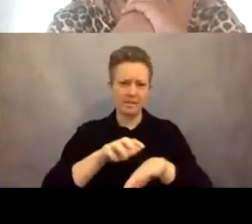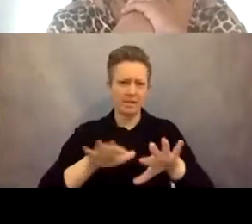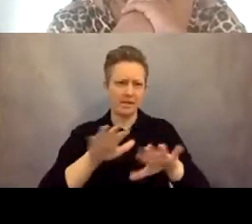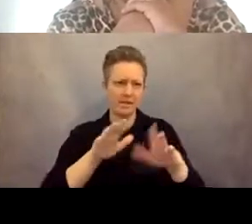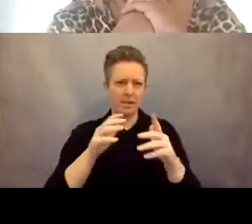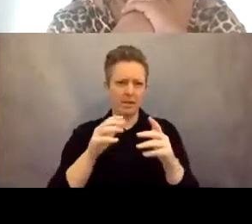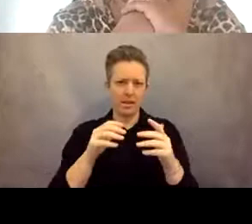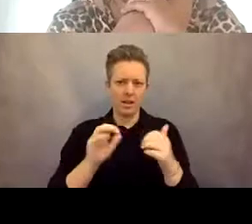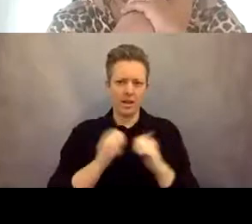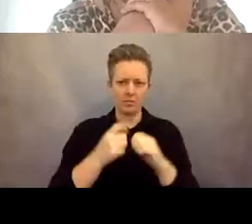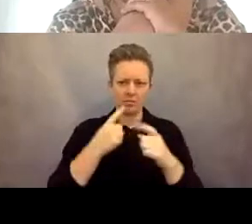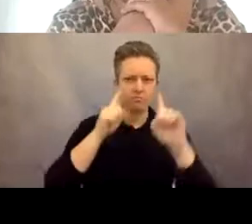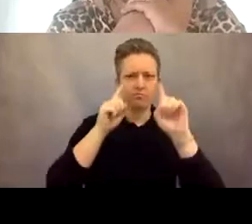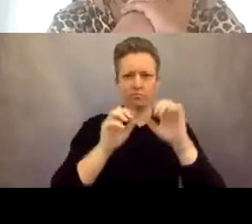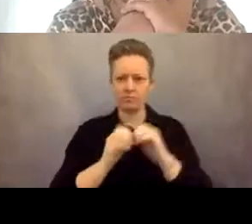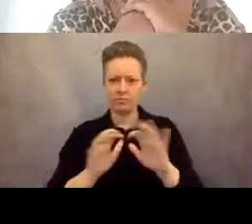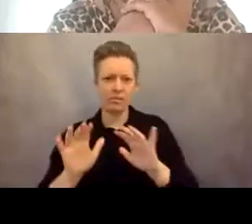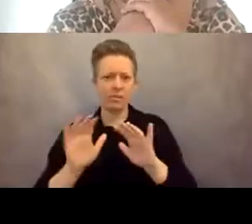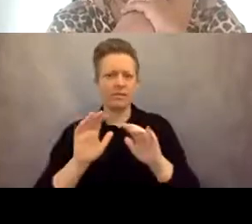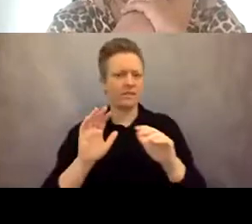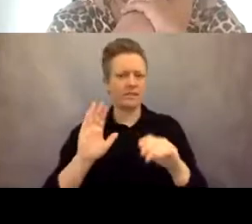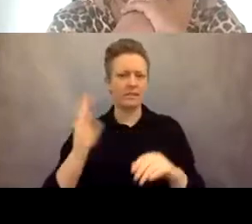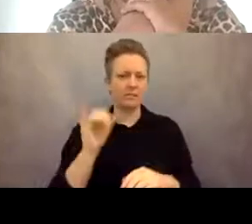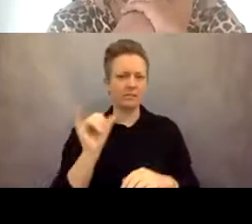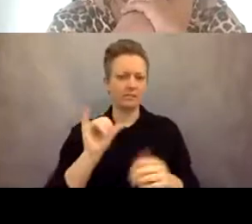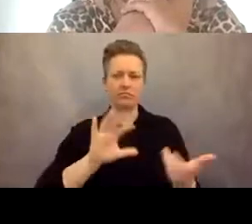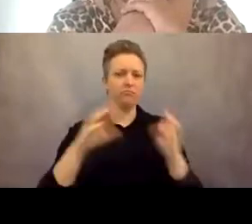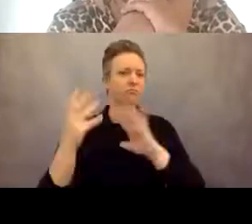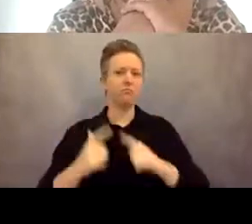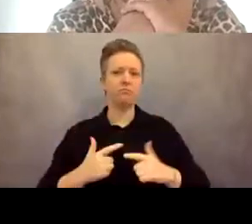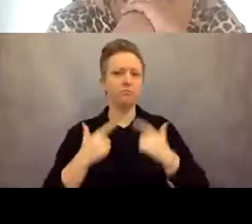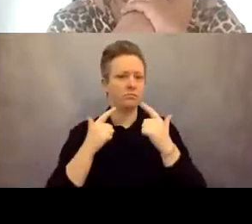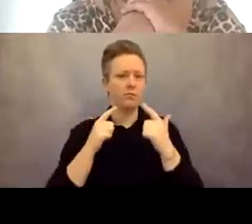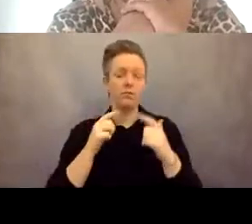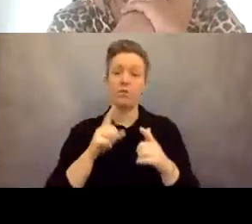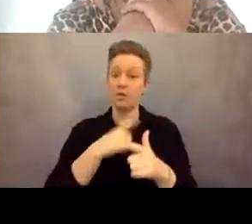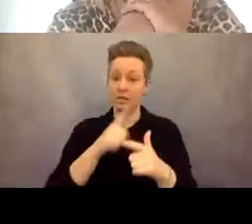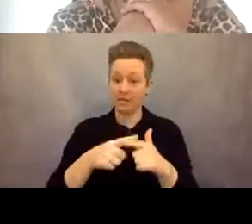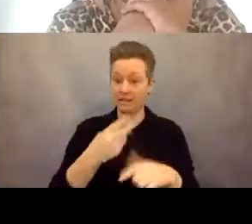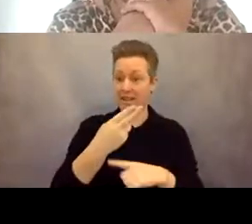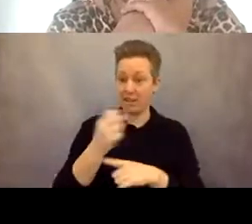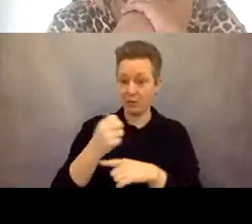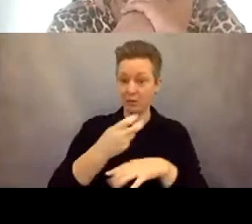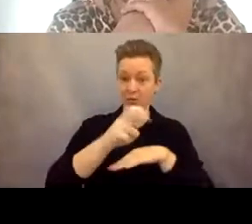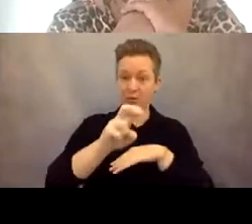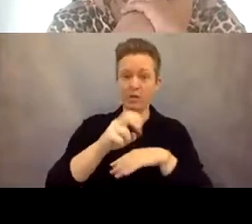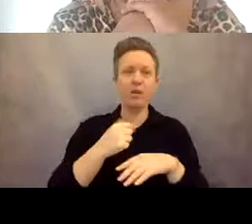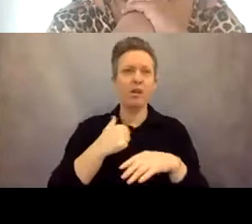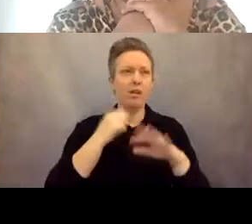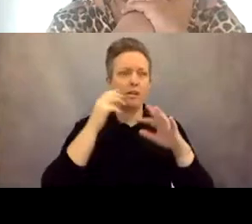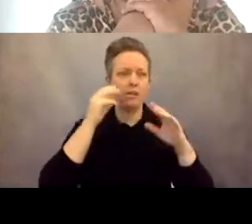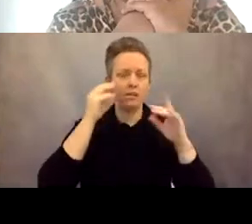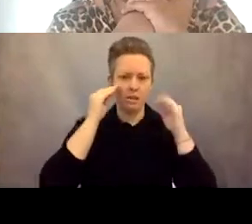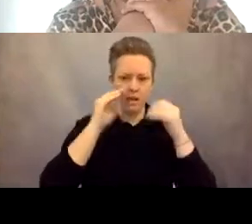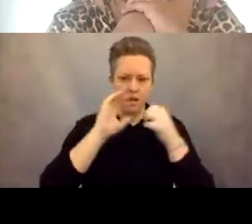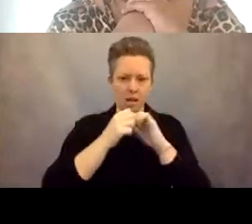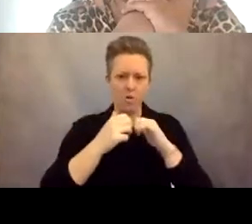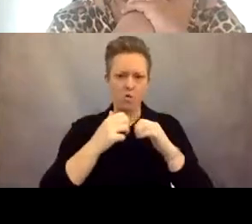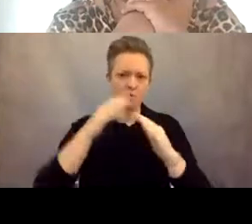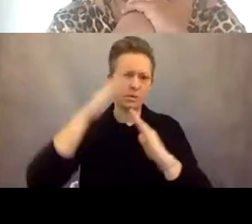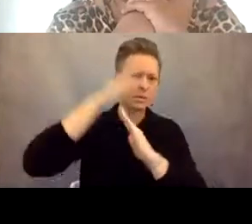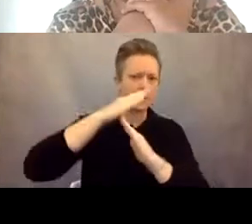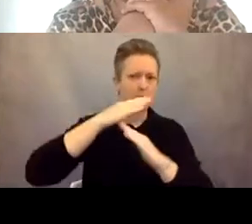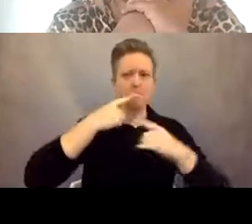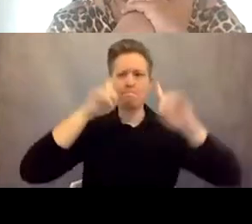of overachieving. I spent my days getting straight A's and working 3 jobs, and I spent my nights planning on how I could end my life without causing my